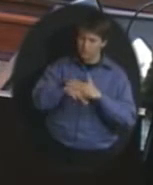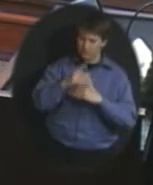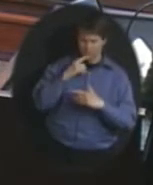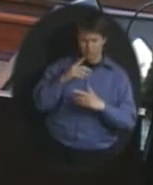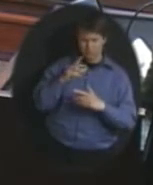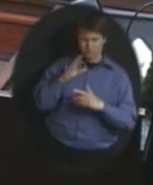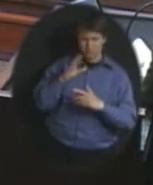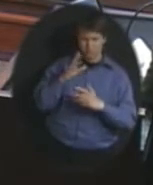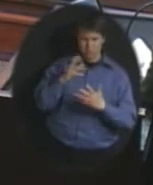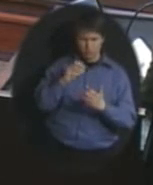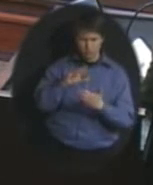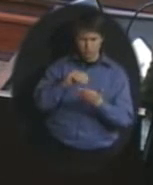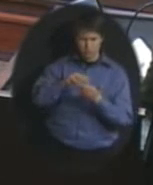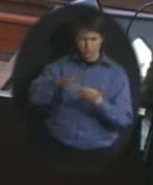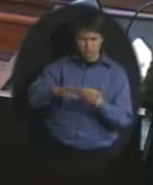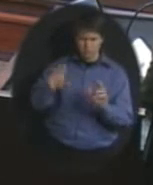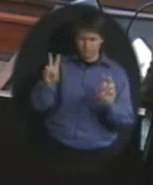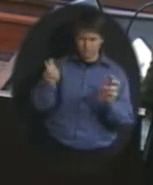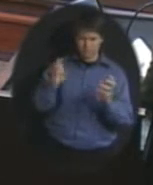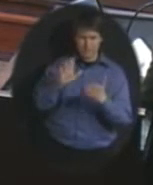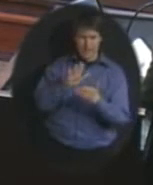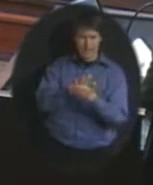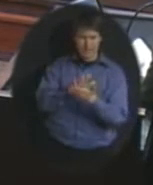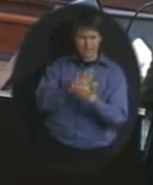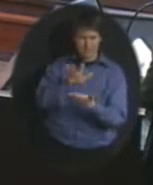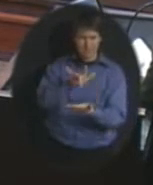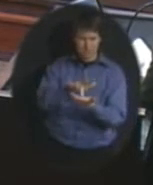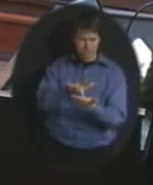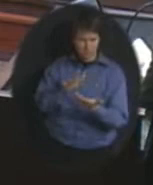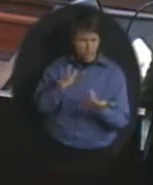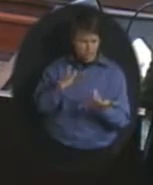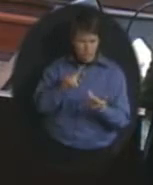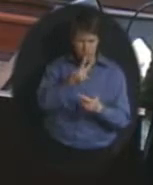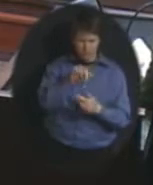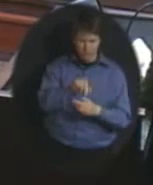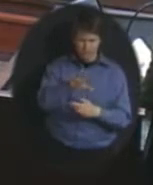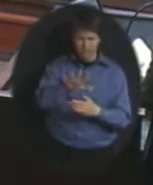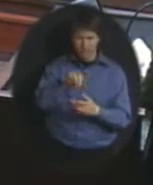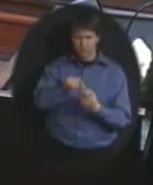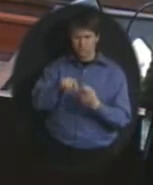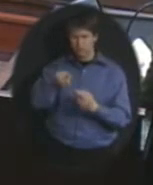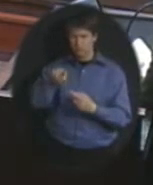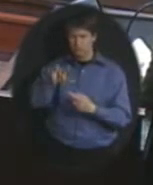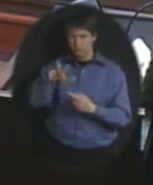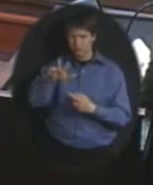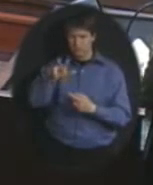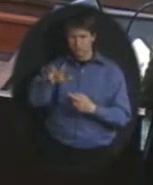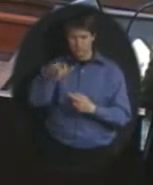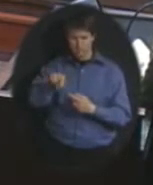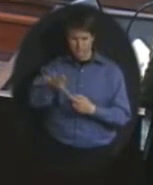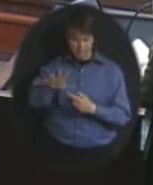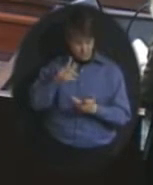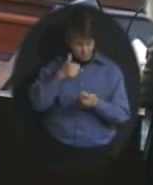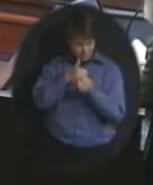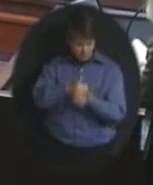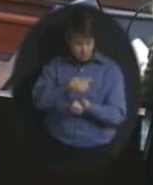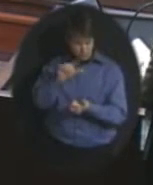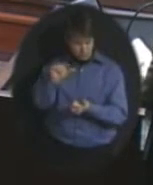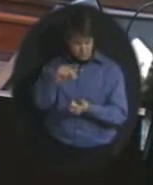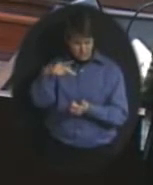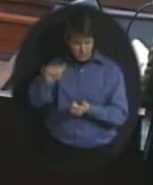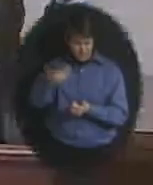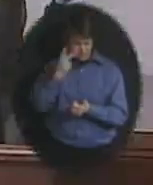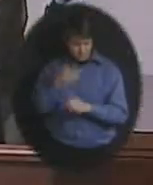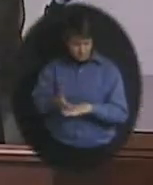in the academic middle, and you define that as a 2.5 to a 3.5. Do we track their GPAs? Do we see increases? Yes, we do. One of